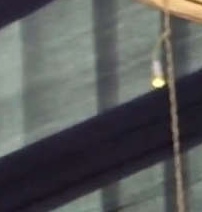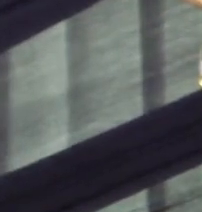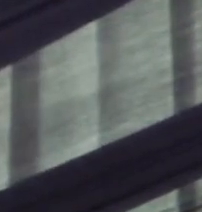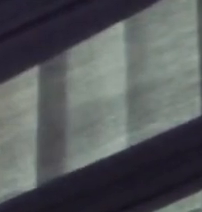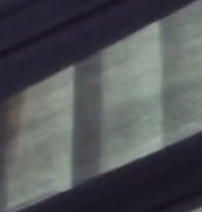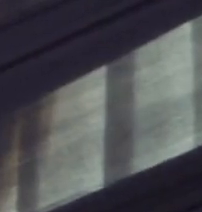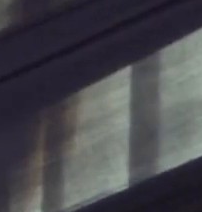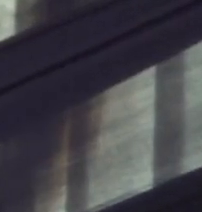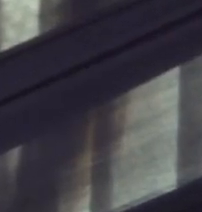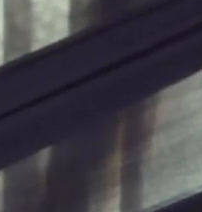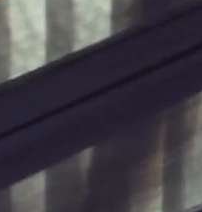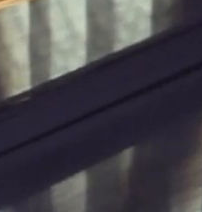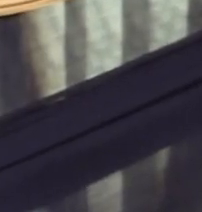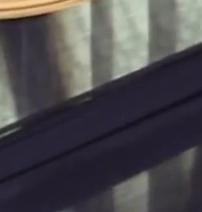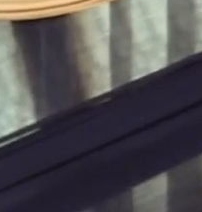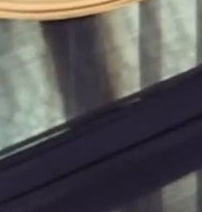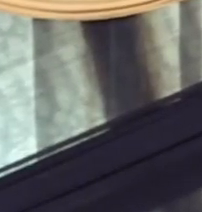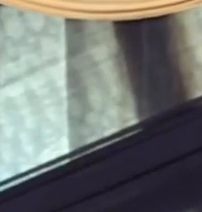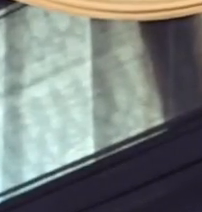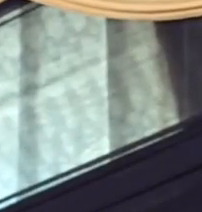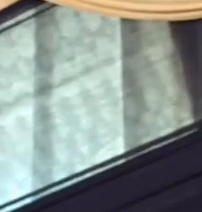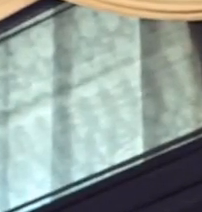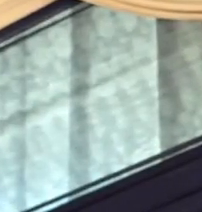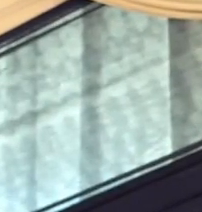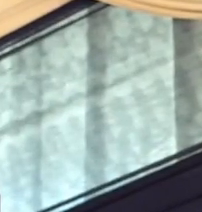And as he's writing his last sentence,